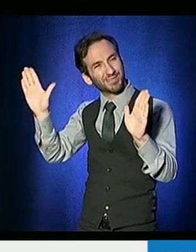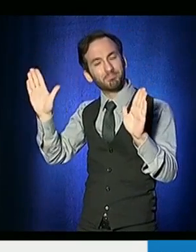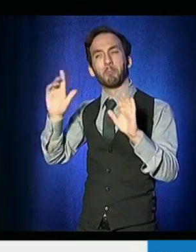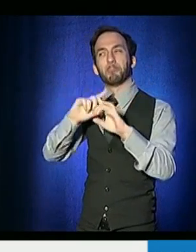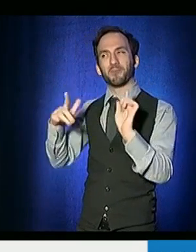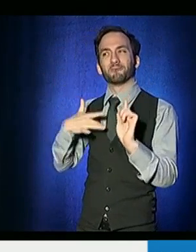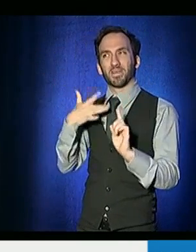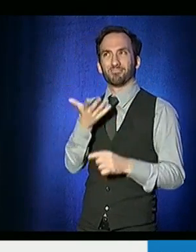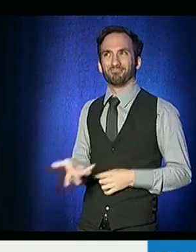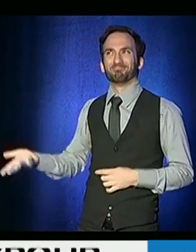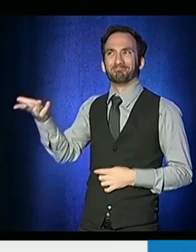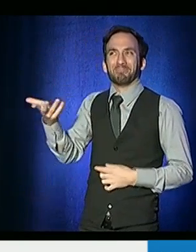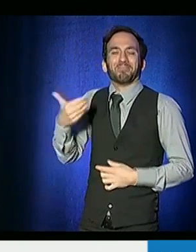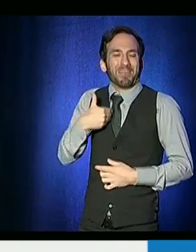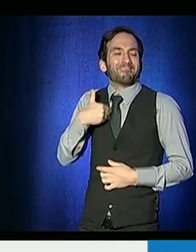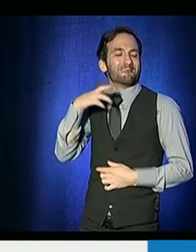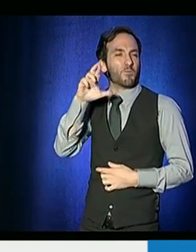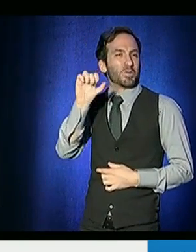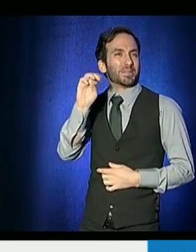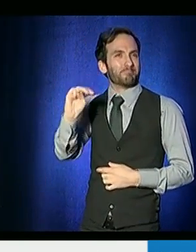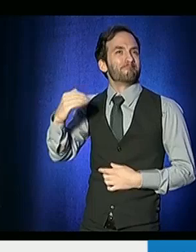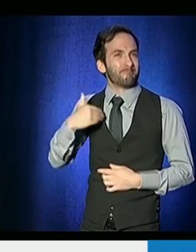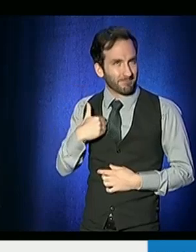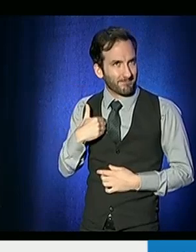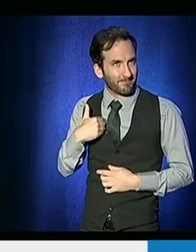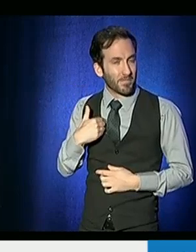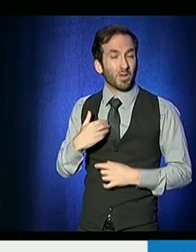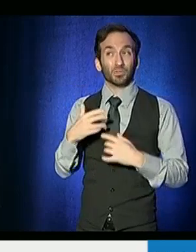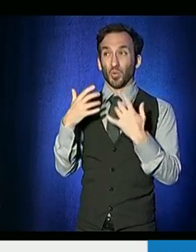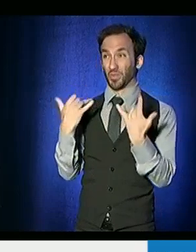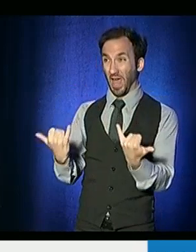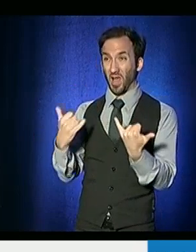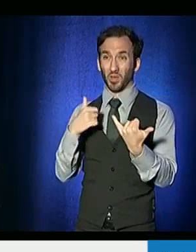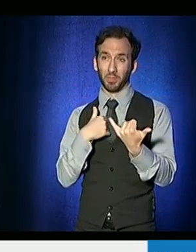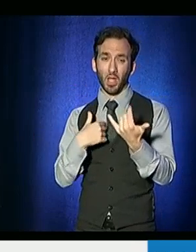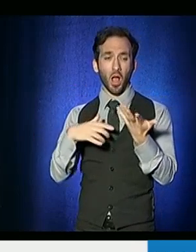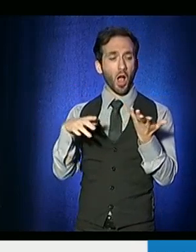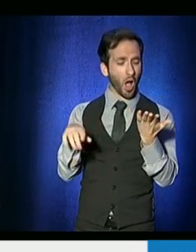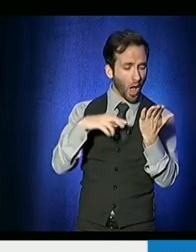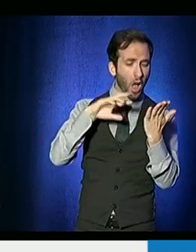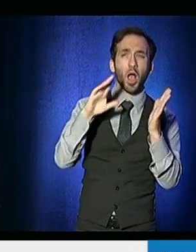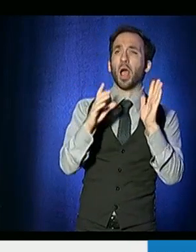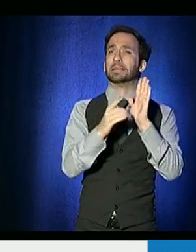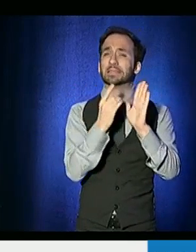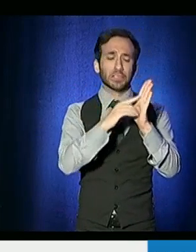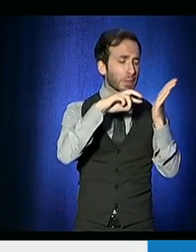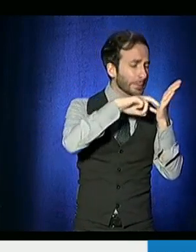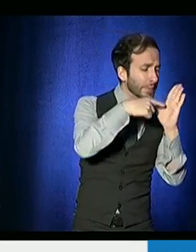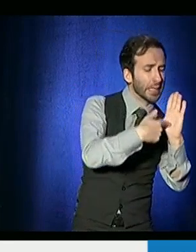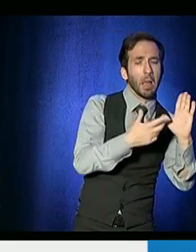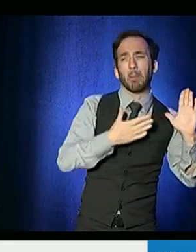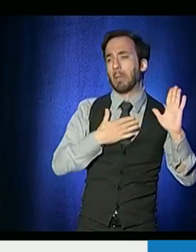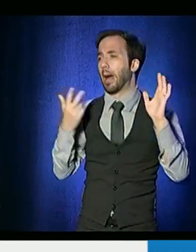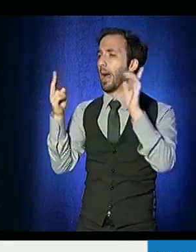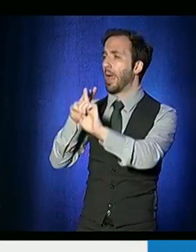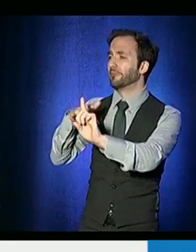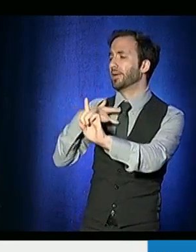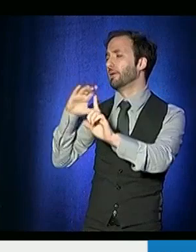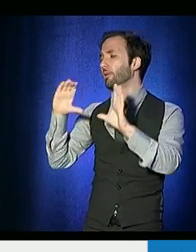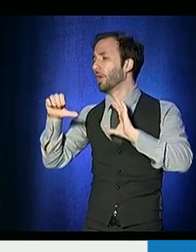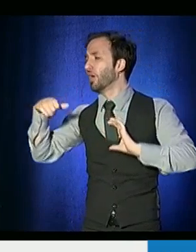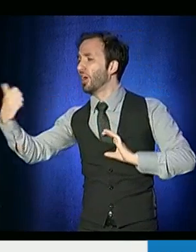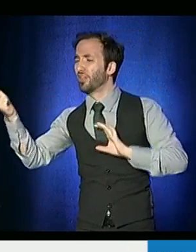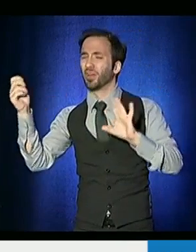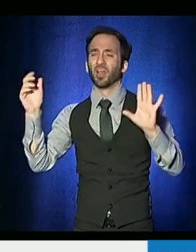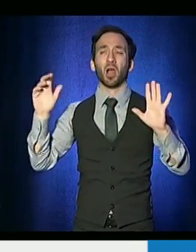going to work on in this group. I'm not going to start defining or fighting against and trying to find a definition